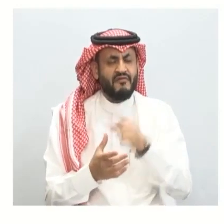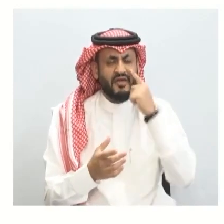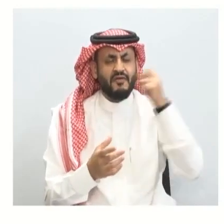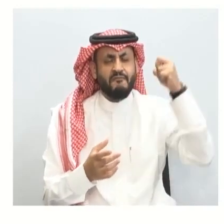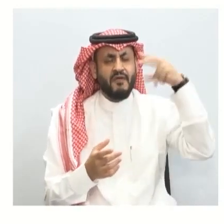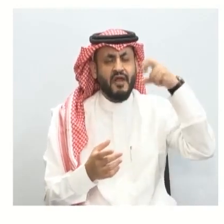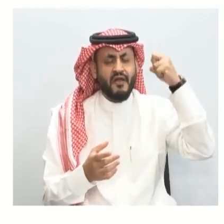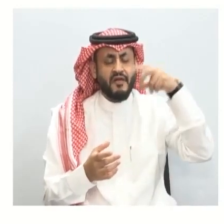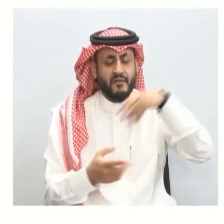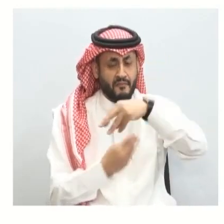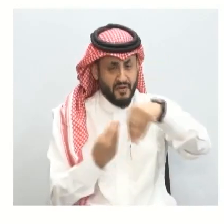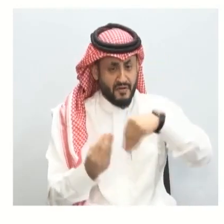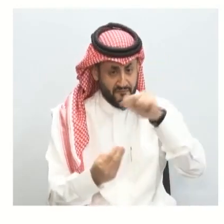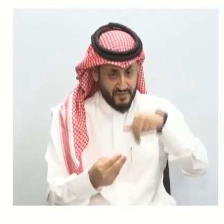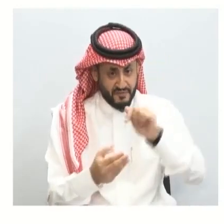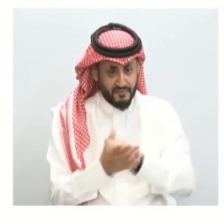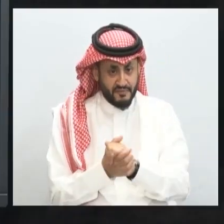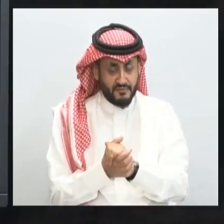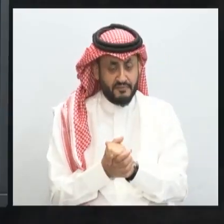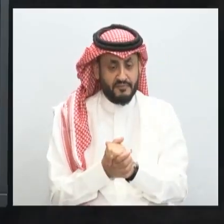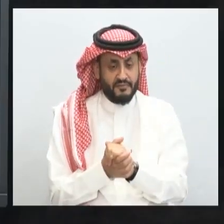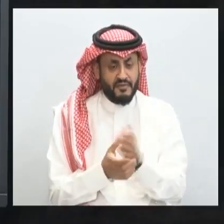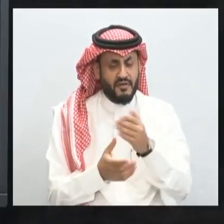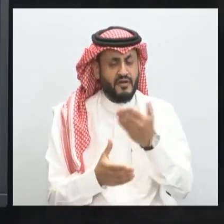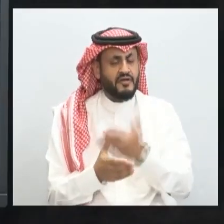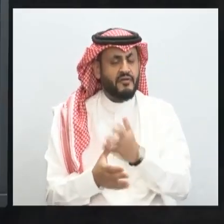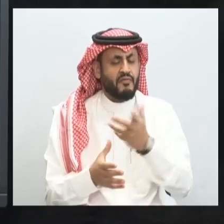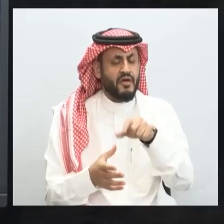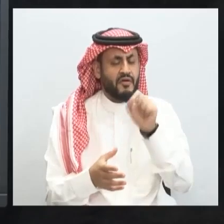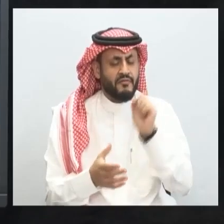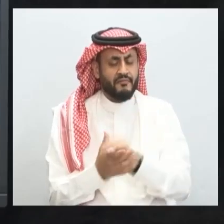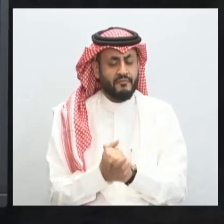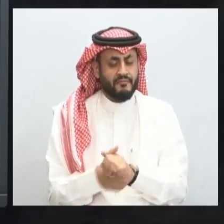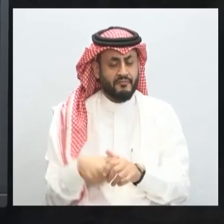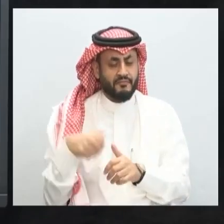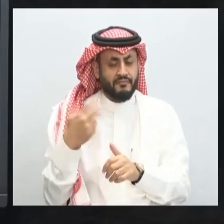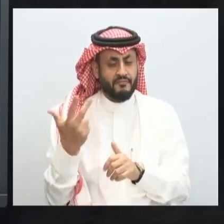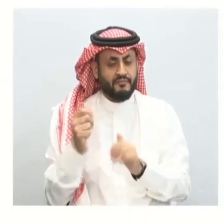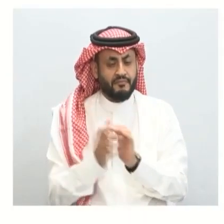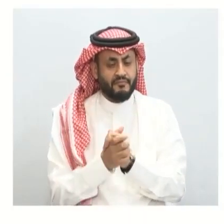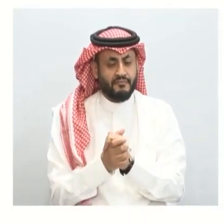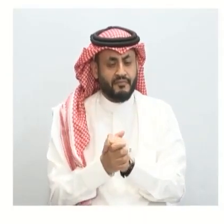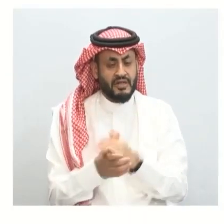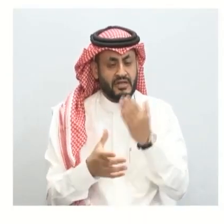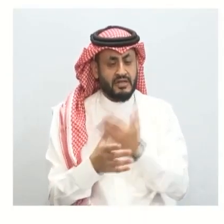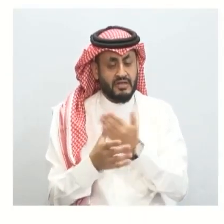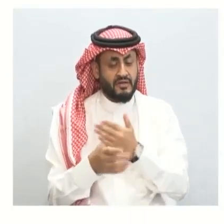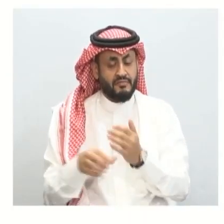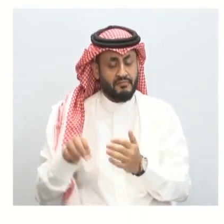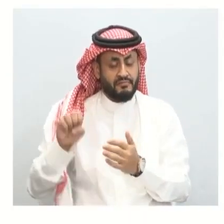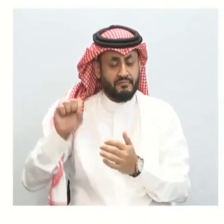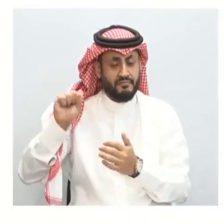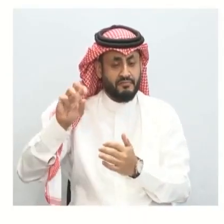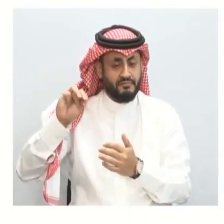yet? You're going to search for a reason. We have number three, why are SETI